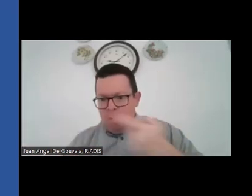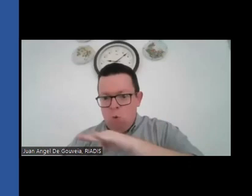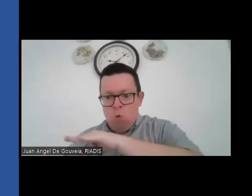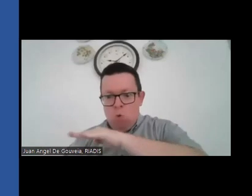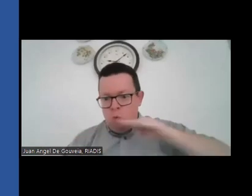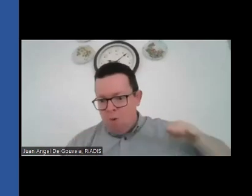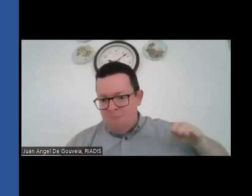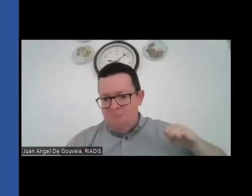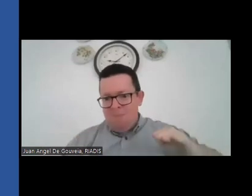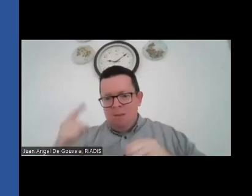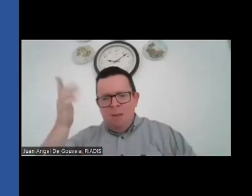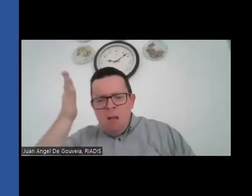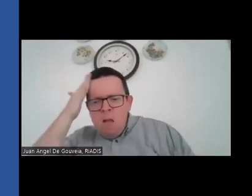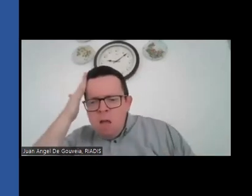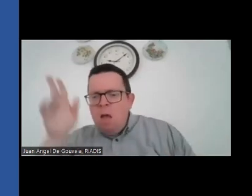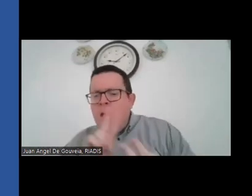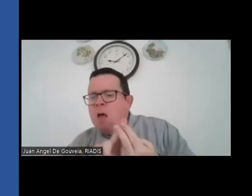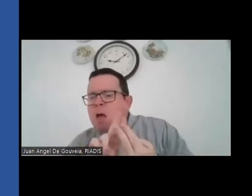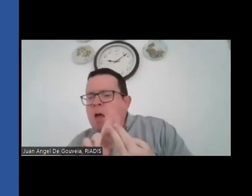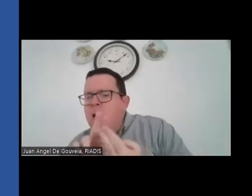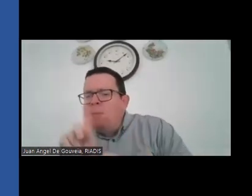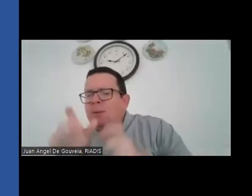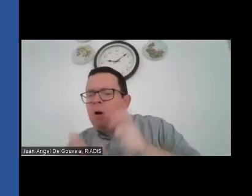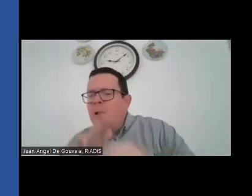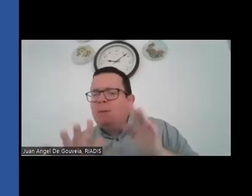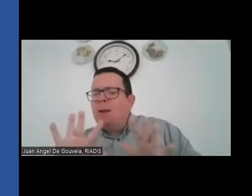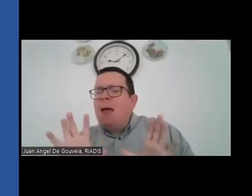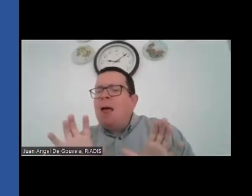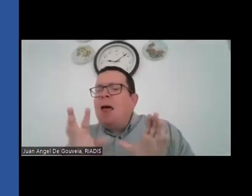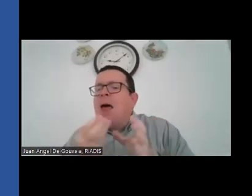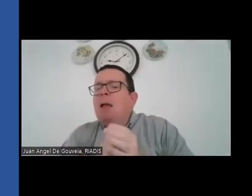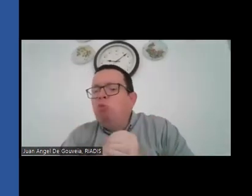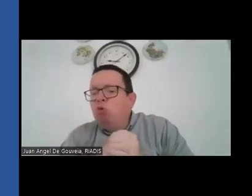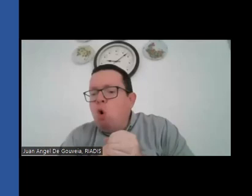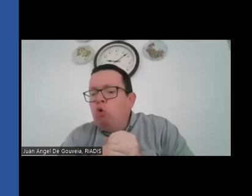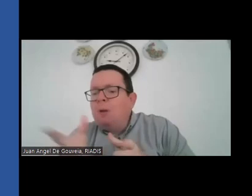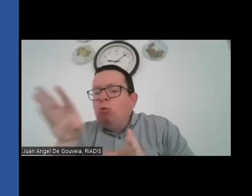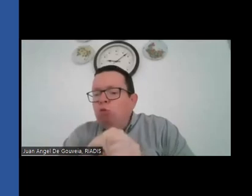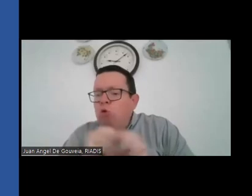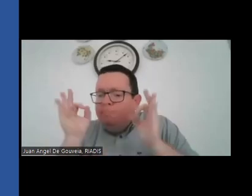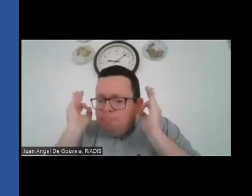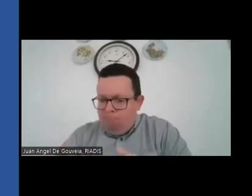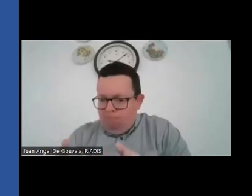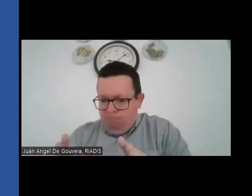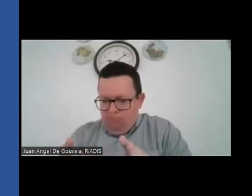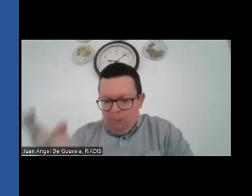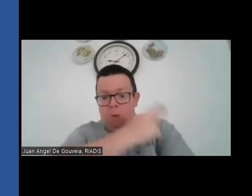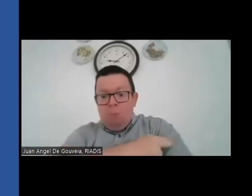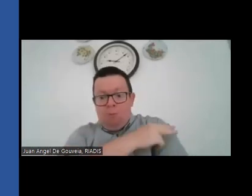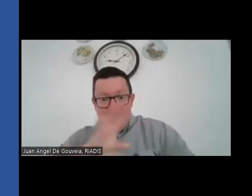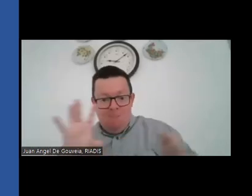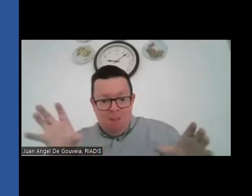the current level of inclusion of people with disabilities in the hospital preparation for